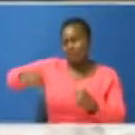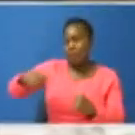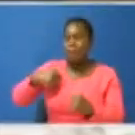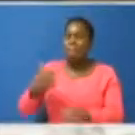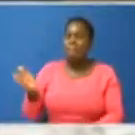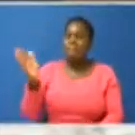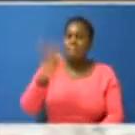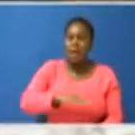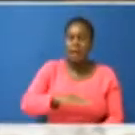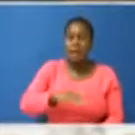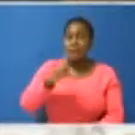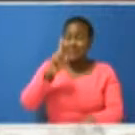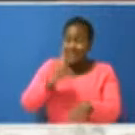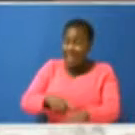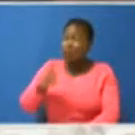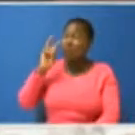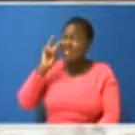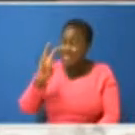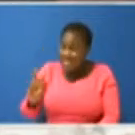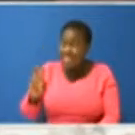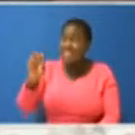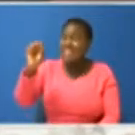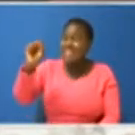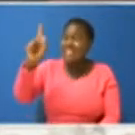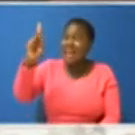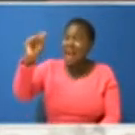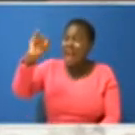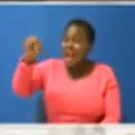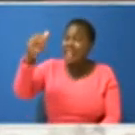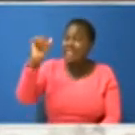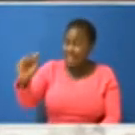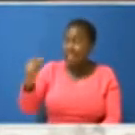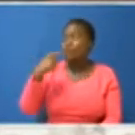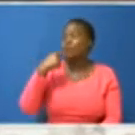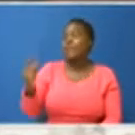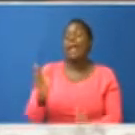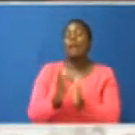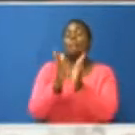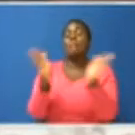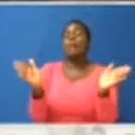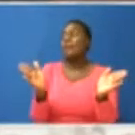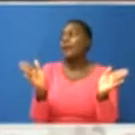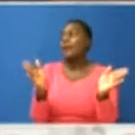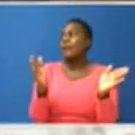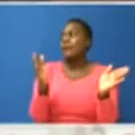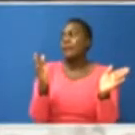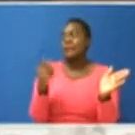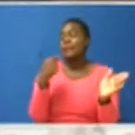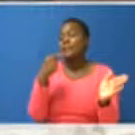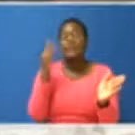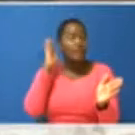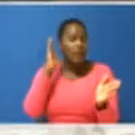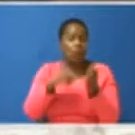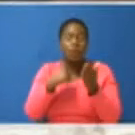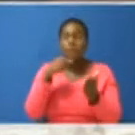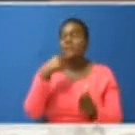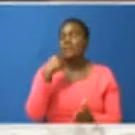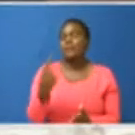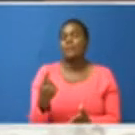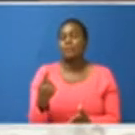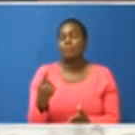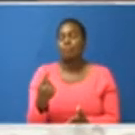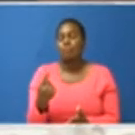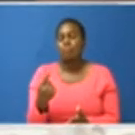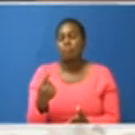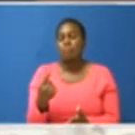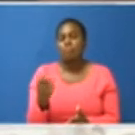hand it back to you as soon as we support sakaija definitely we'll be able to tell our viewers and just go to hear what he has to say in so far as this debate